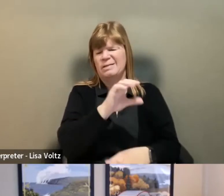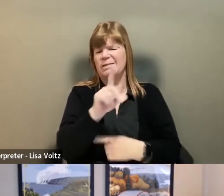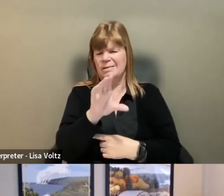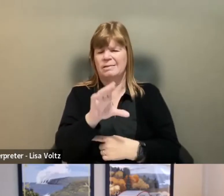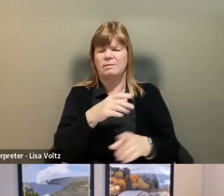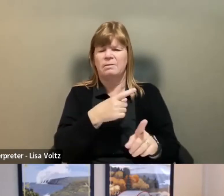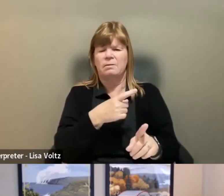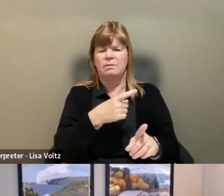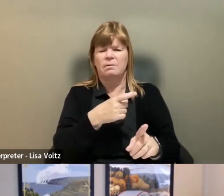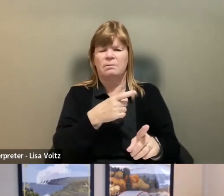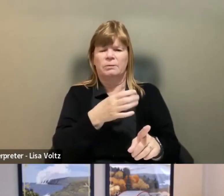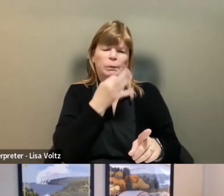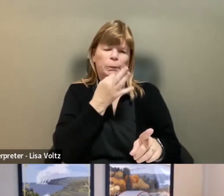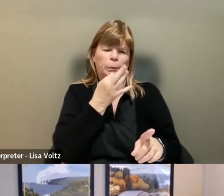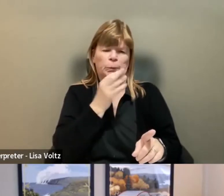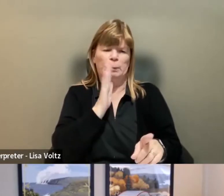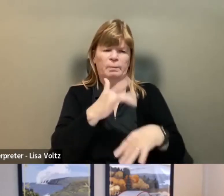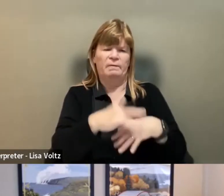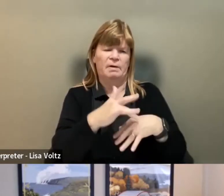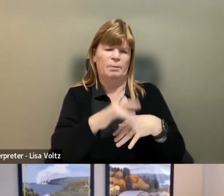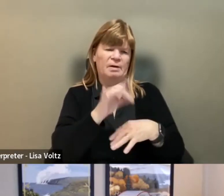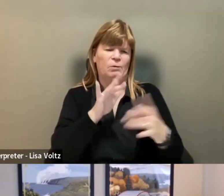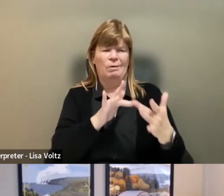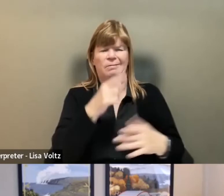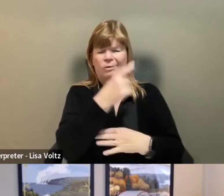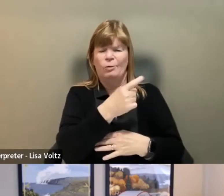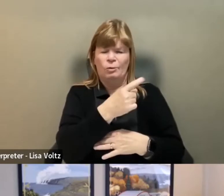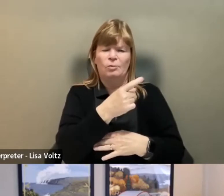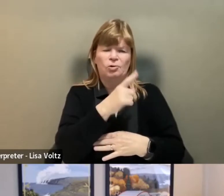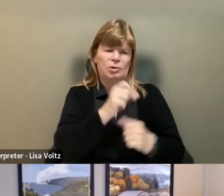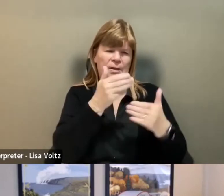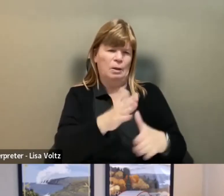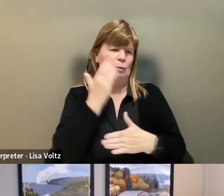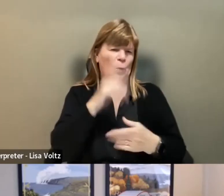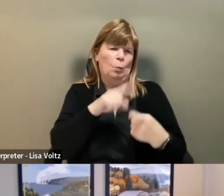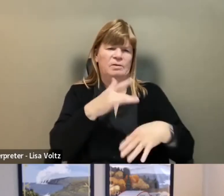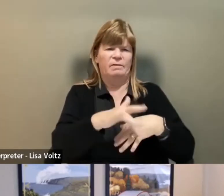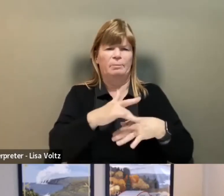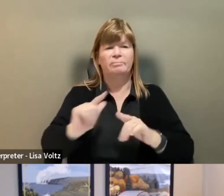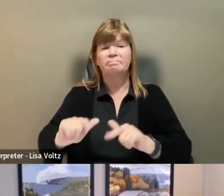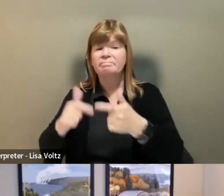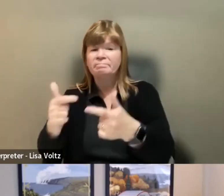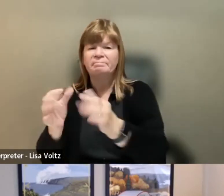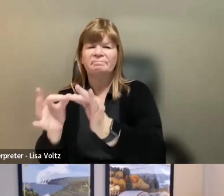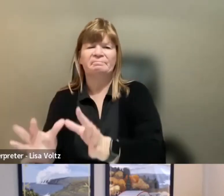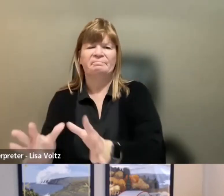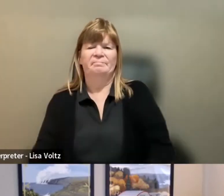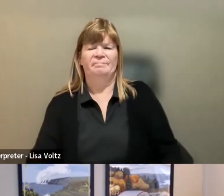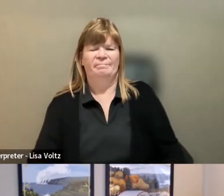and so okay, I think if you reach out to her, she can let you know when that's available. That's great. Thank